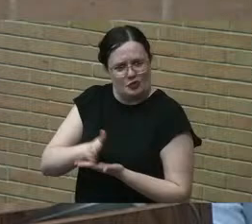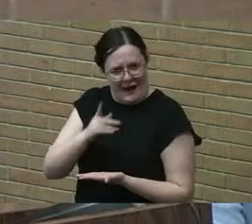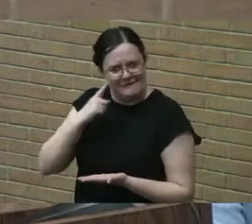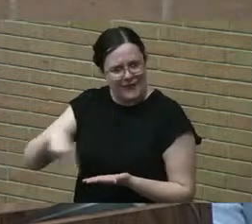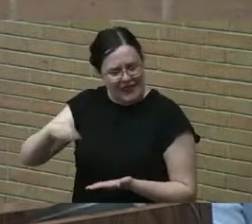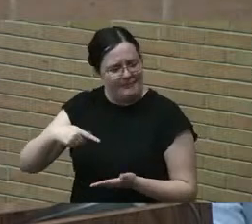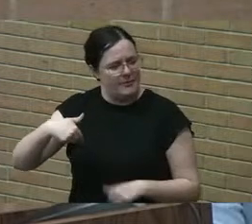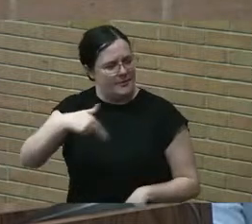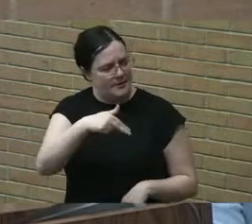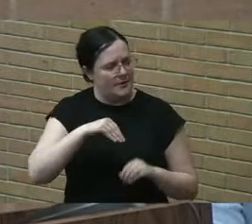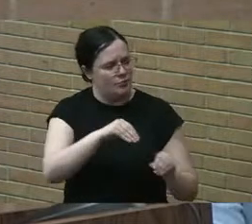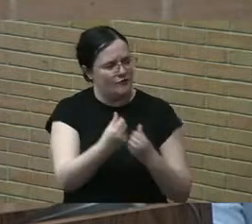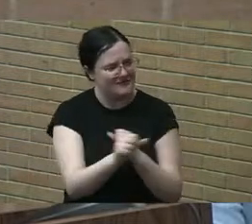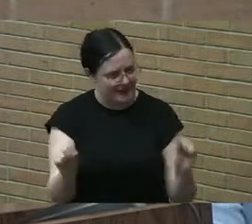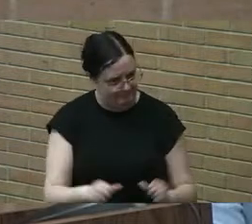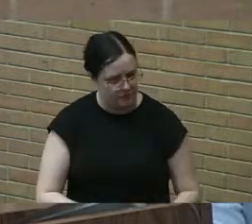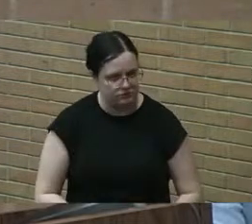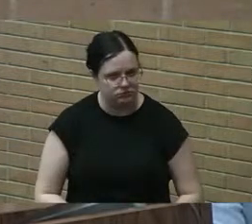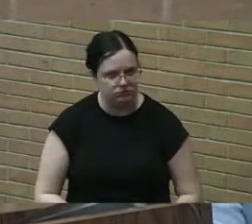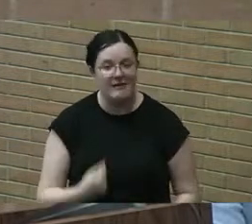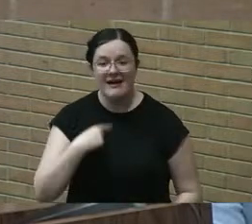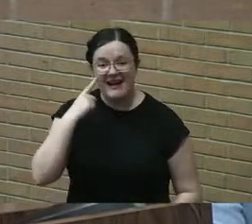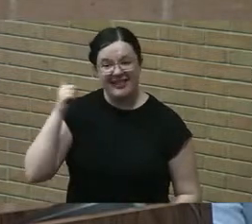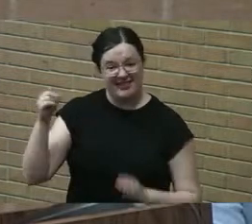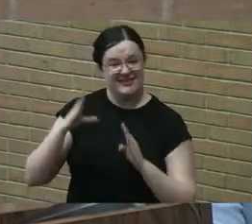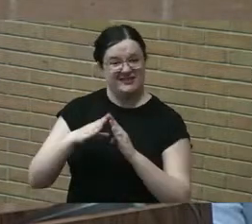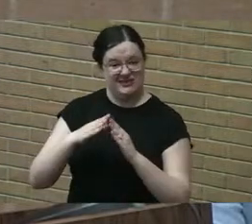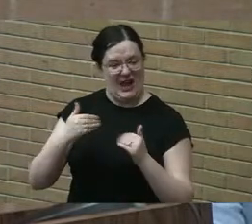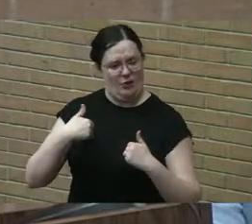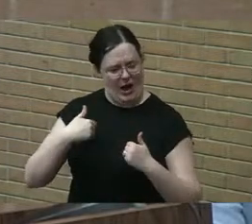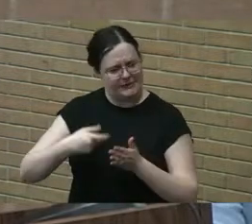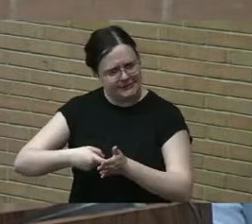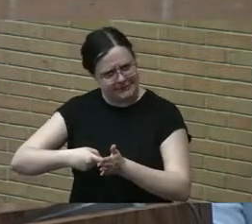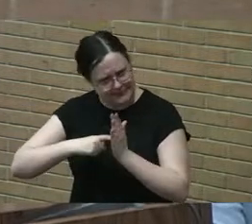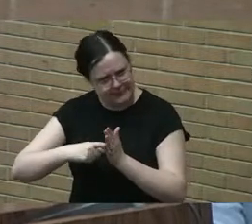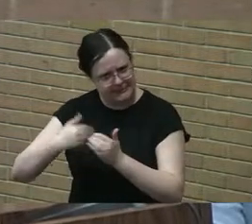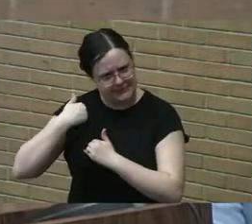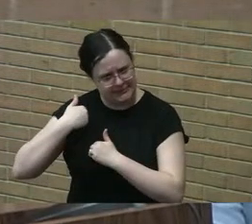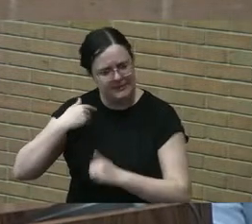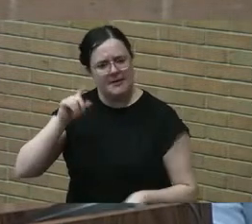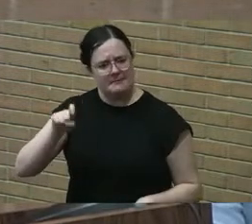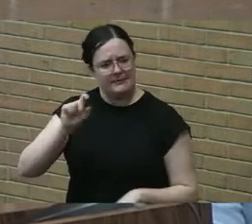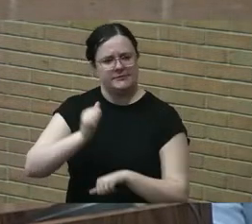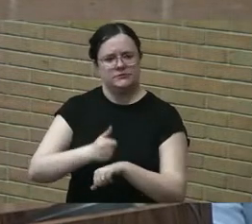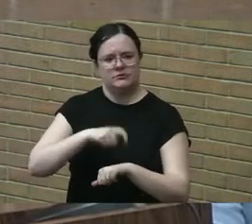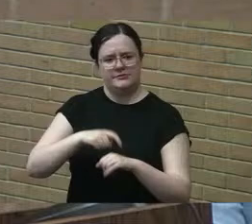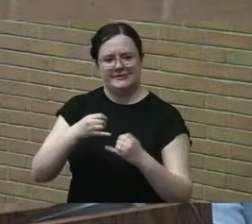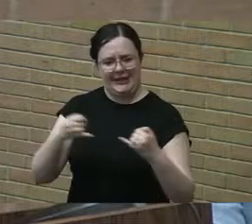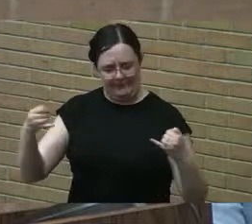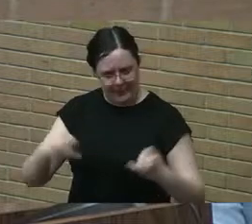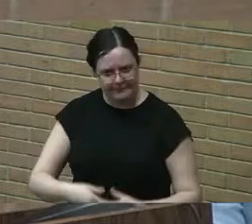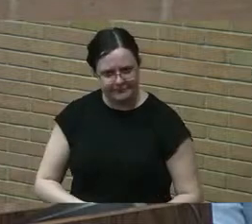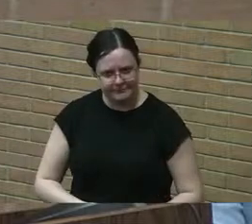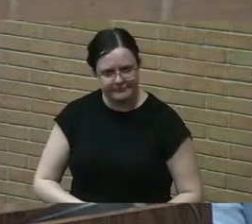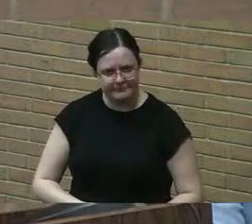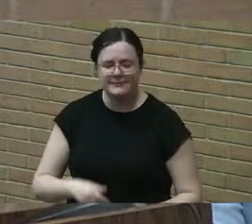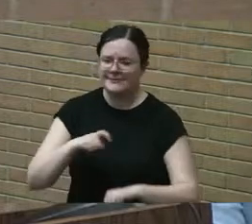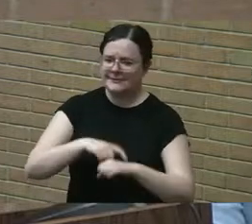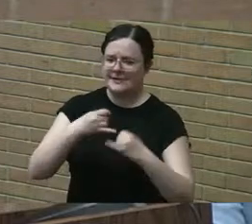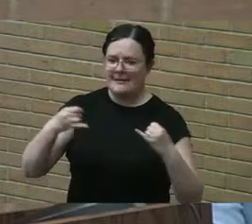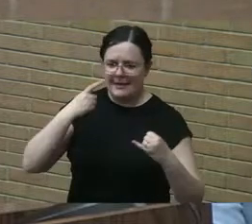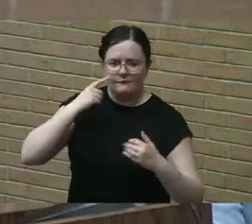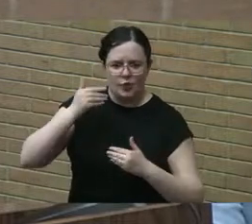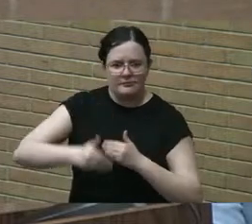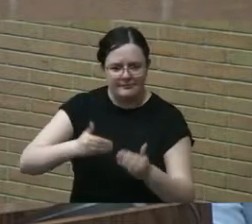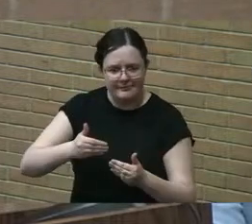town has an obligation to establish a timeline for proceeding and for seeking input from